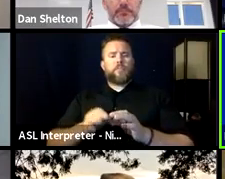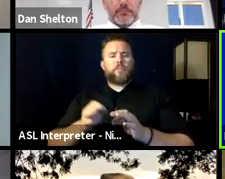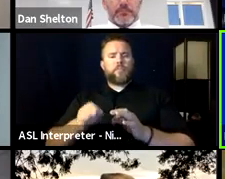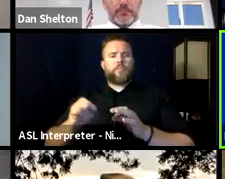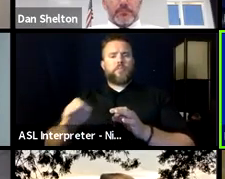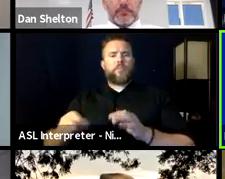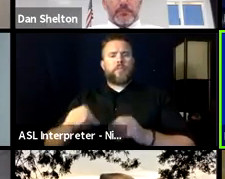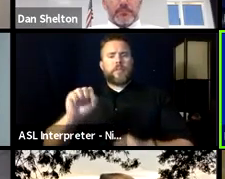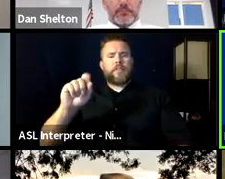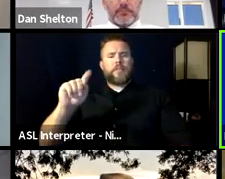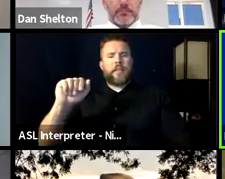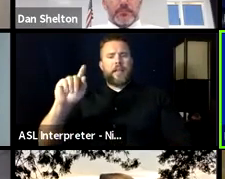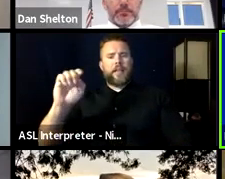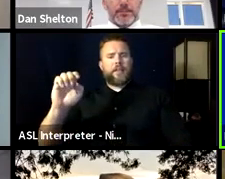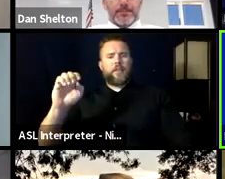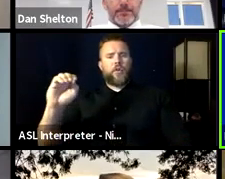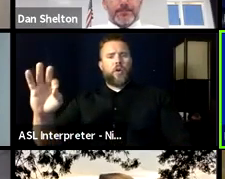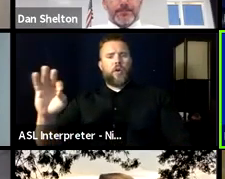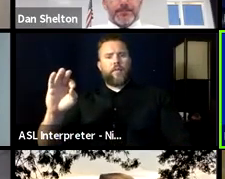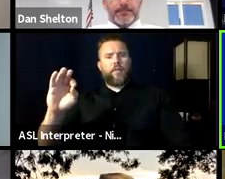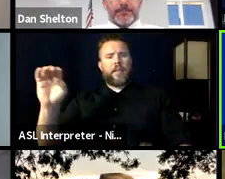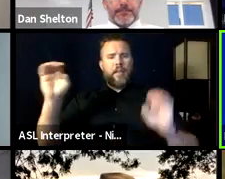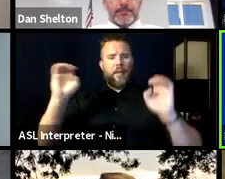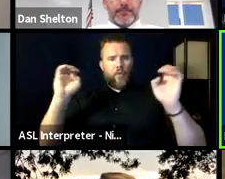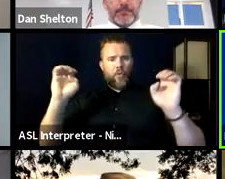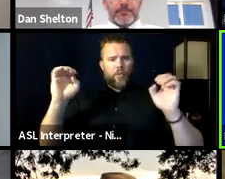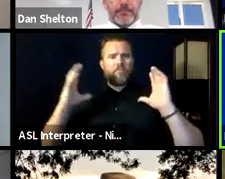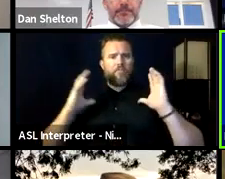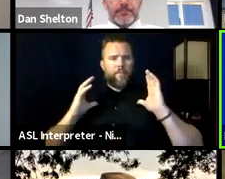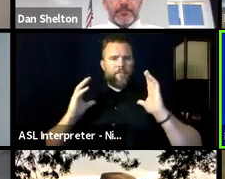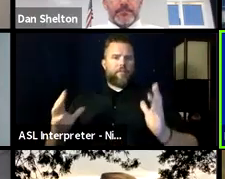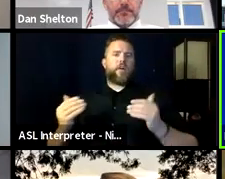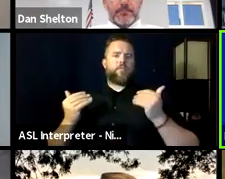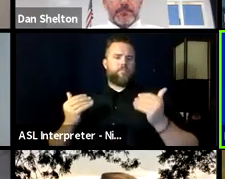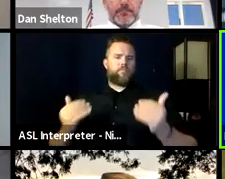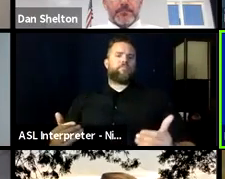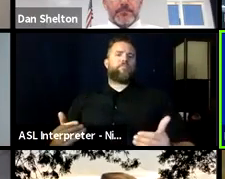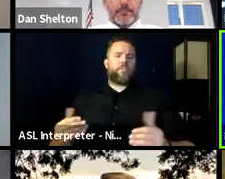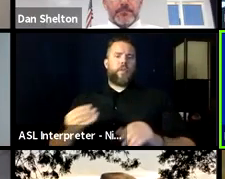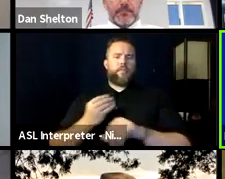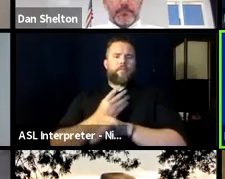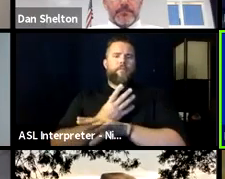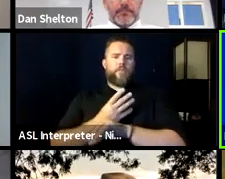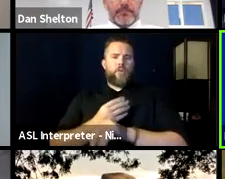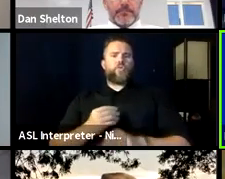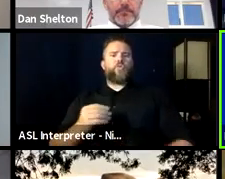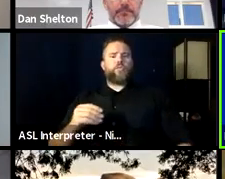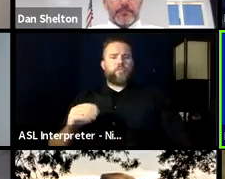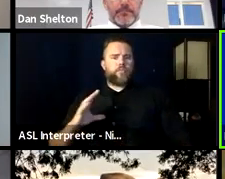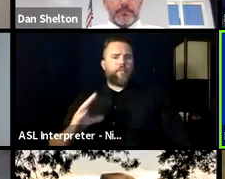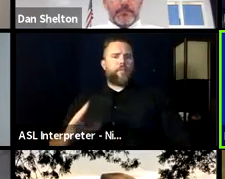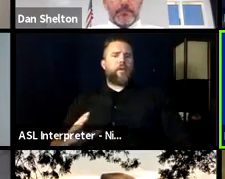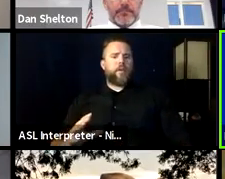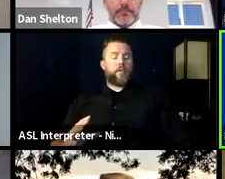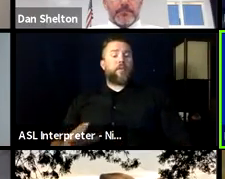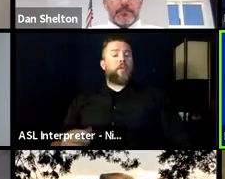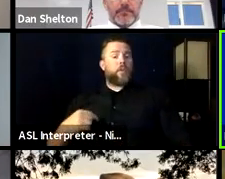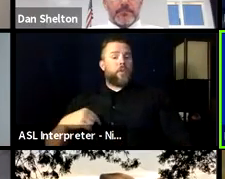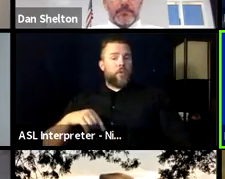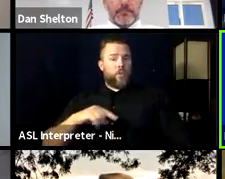every 30 days. So as long as we're under that state of emergency, it is allowed that we continue to meet this way. There was